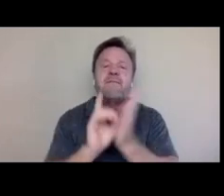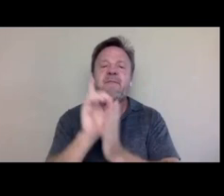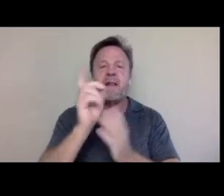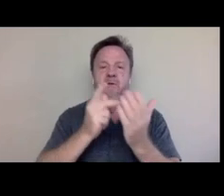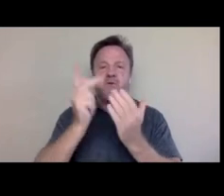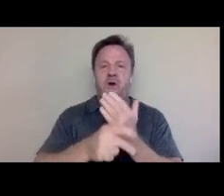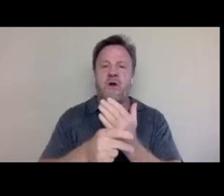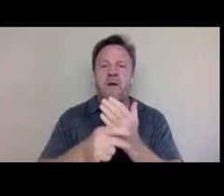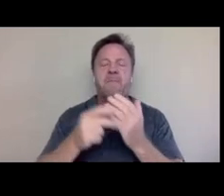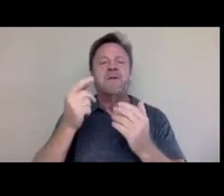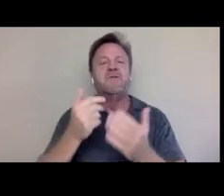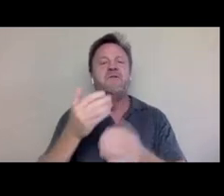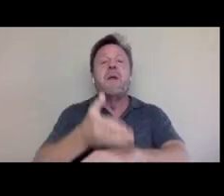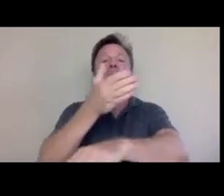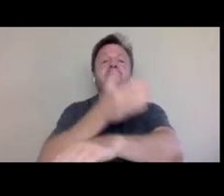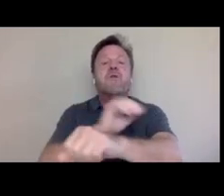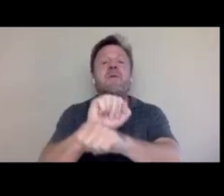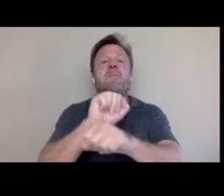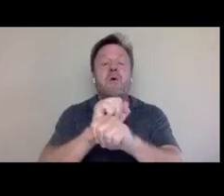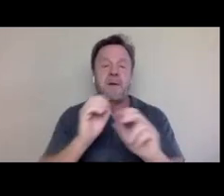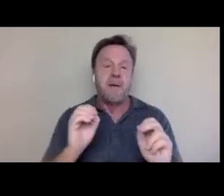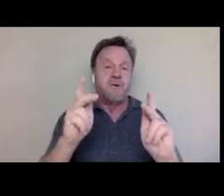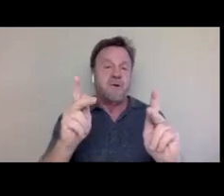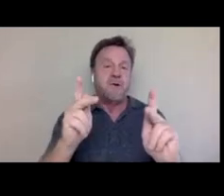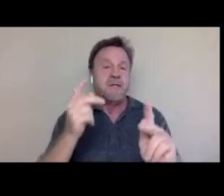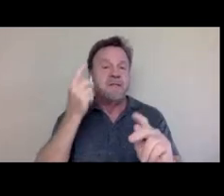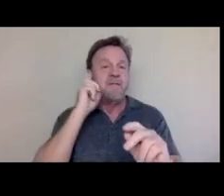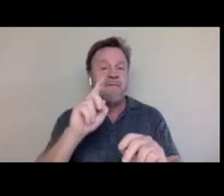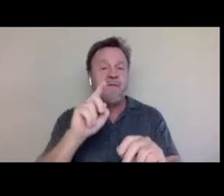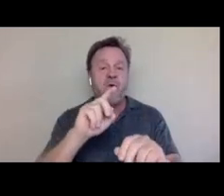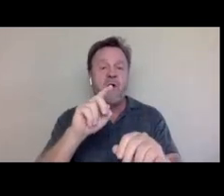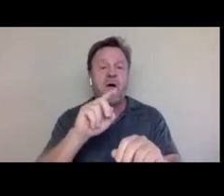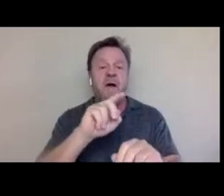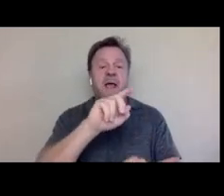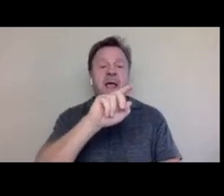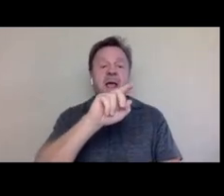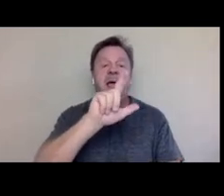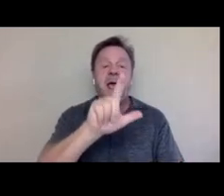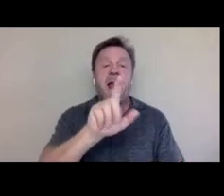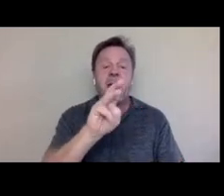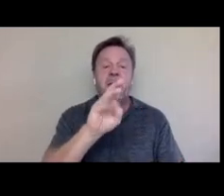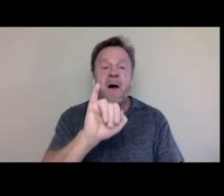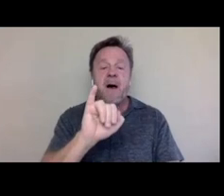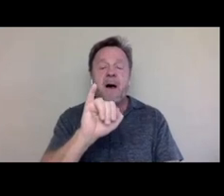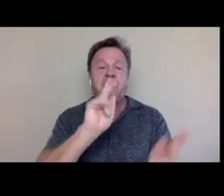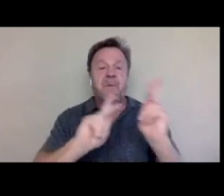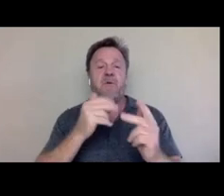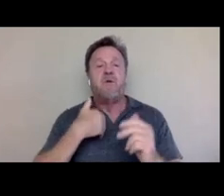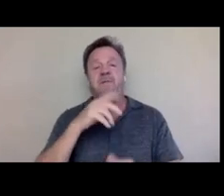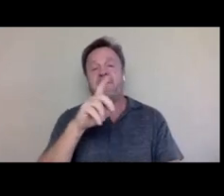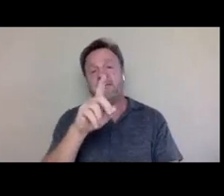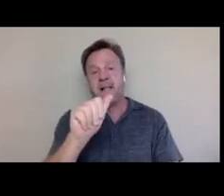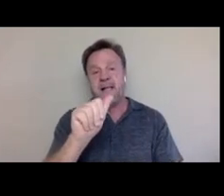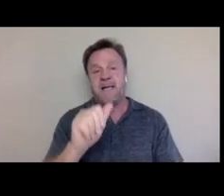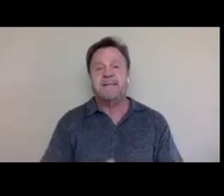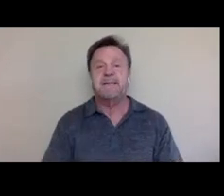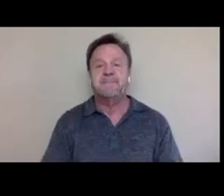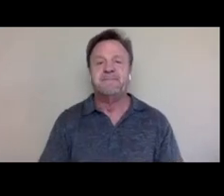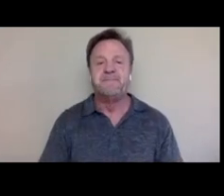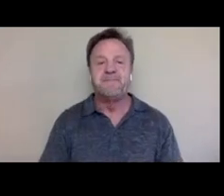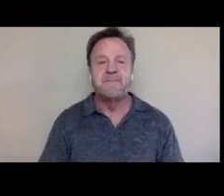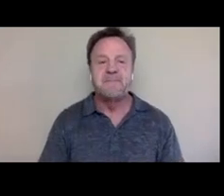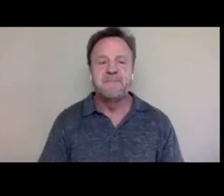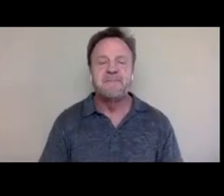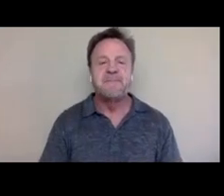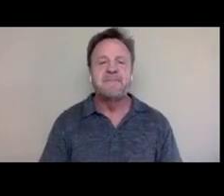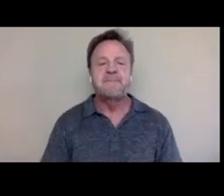to improve employment opportunities for low MI, LMI people with disabilities. Next slide, please. And here are